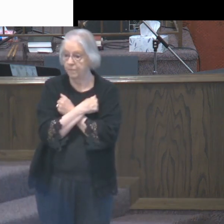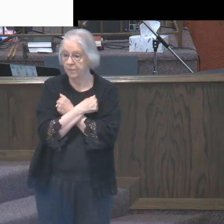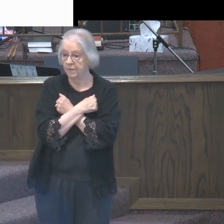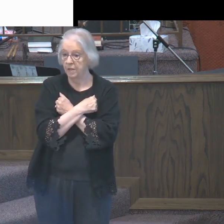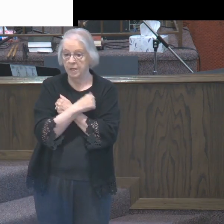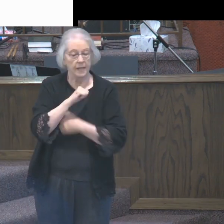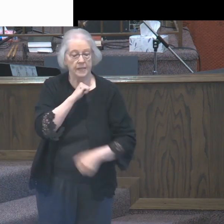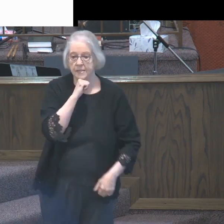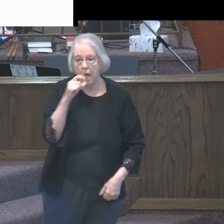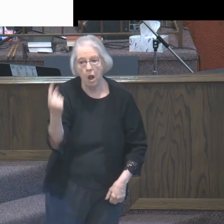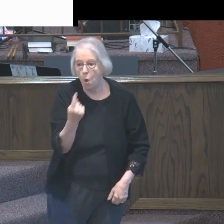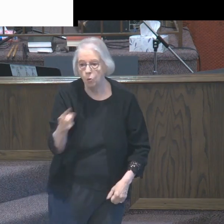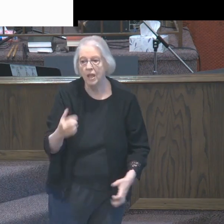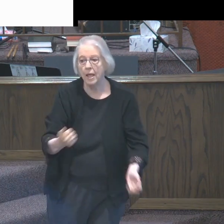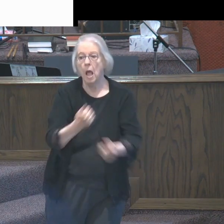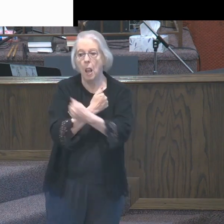Because